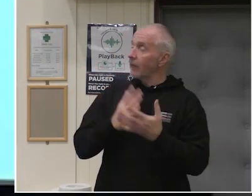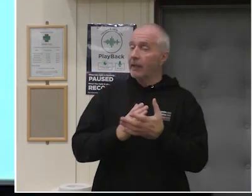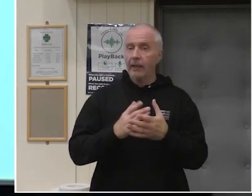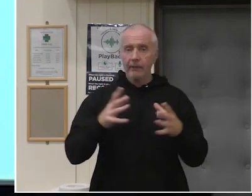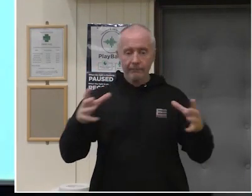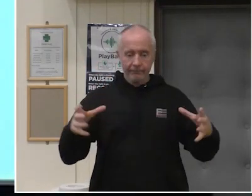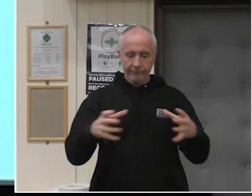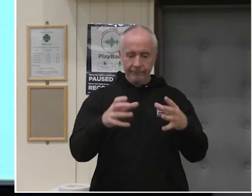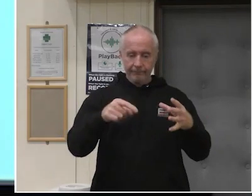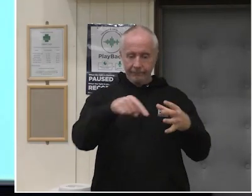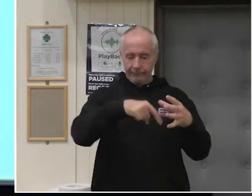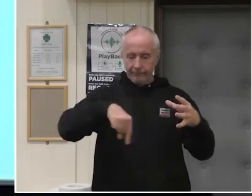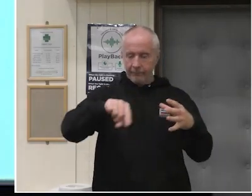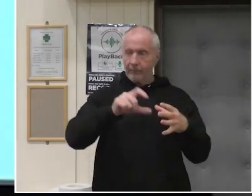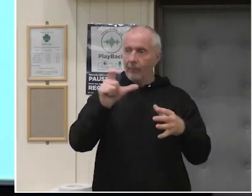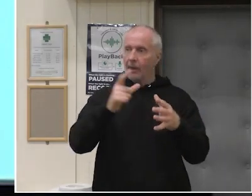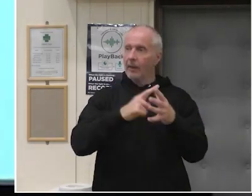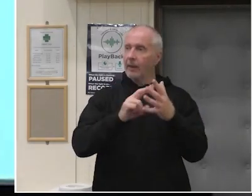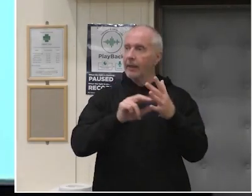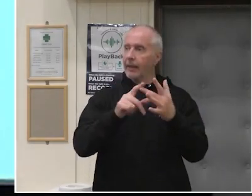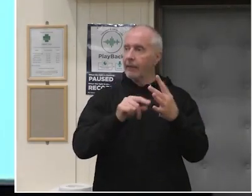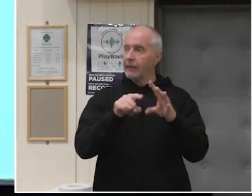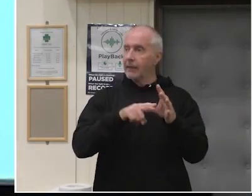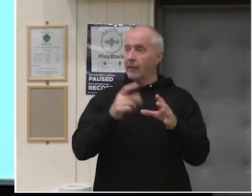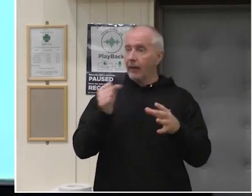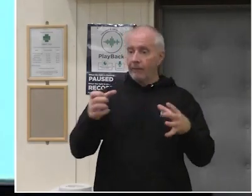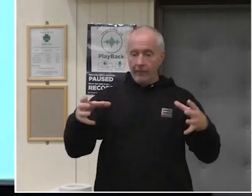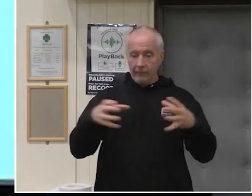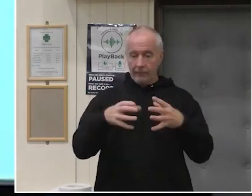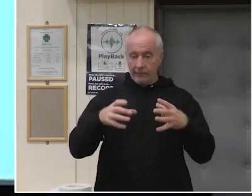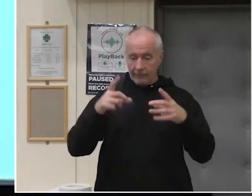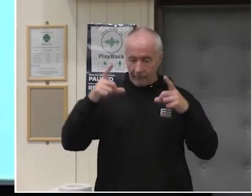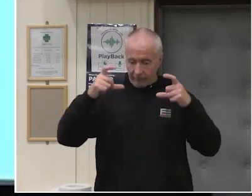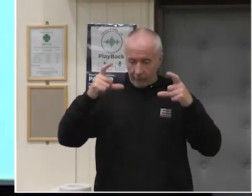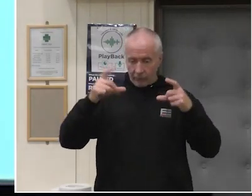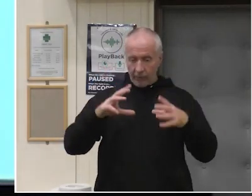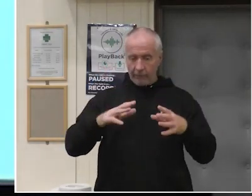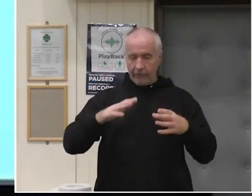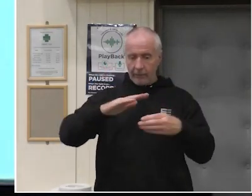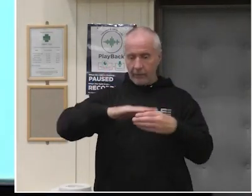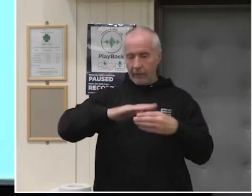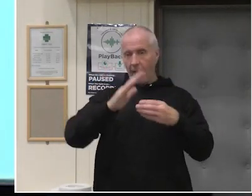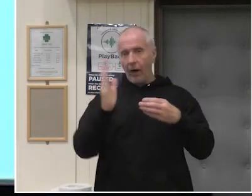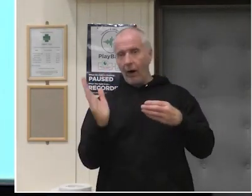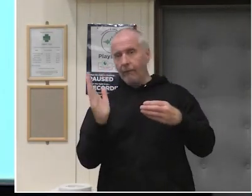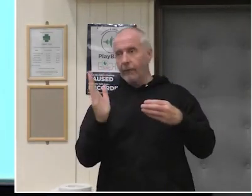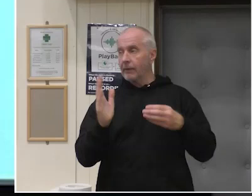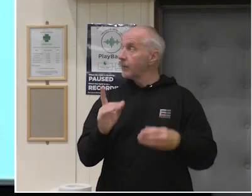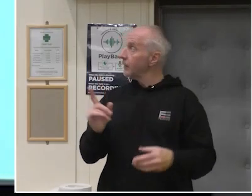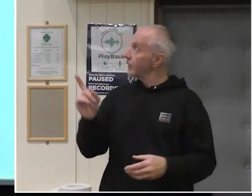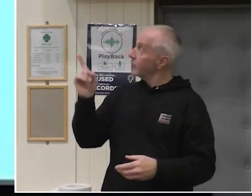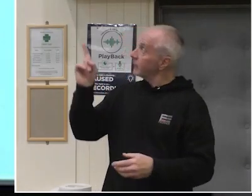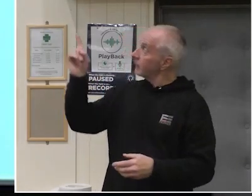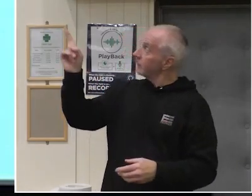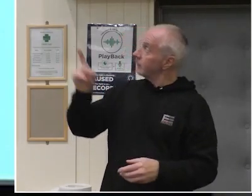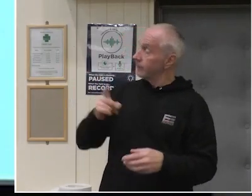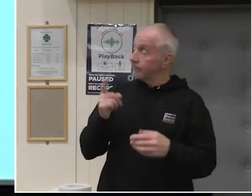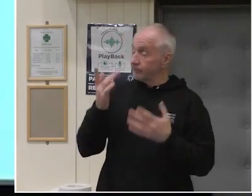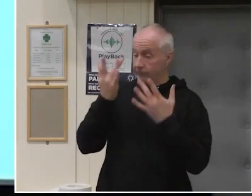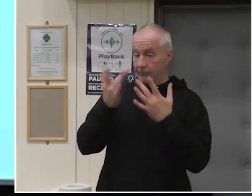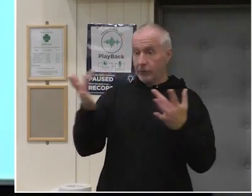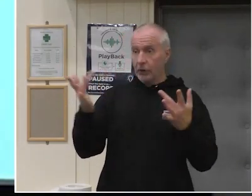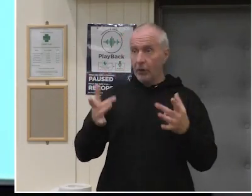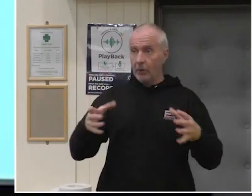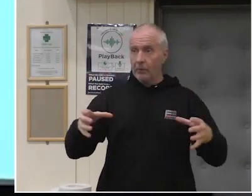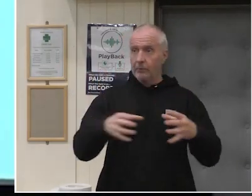and as we can see here, this is an actual photo with the lid off of one of these cavities that I've been talking about. So we've